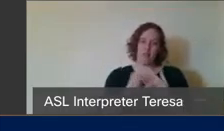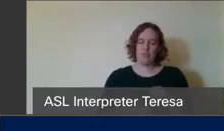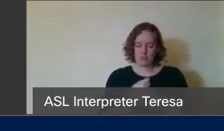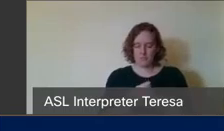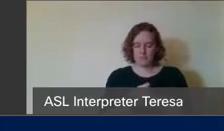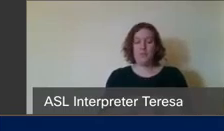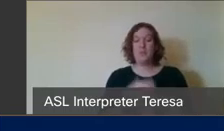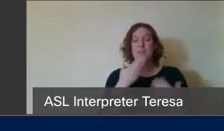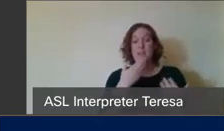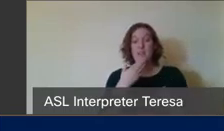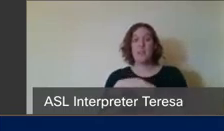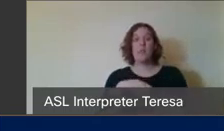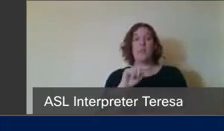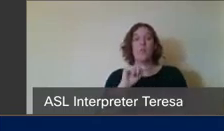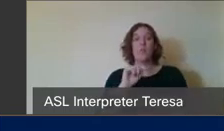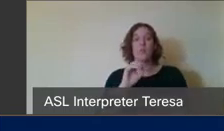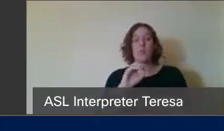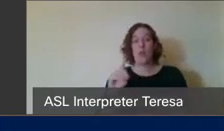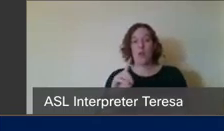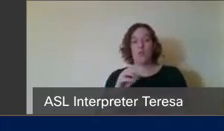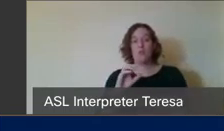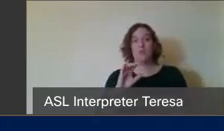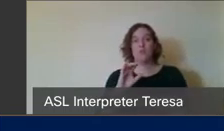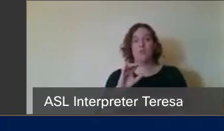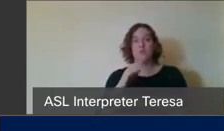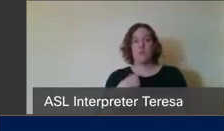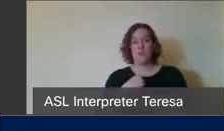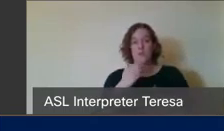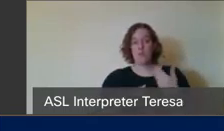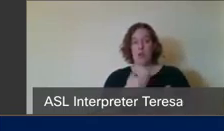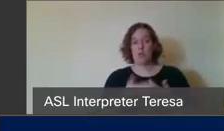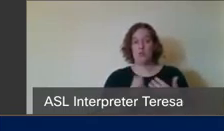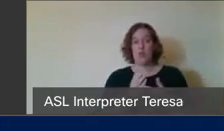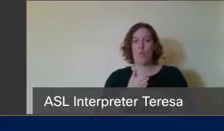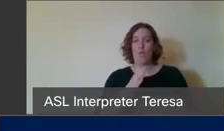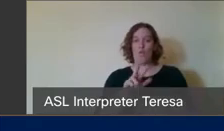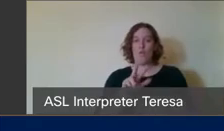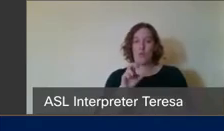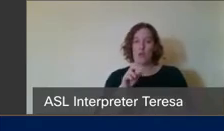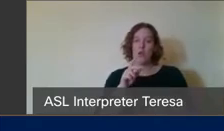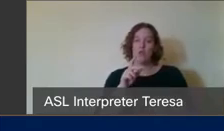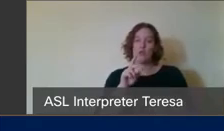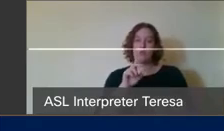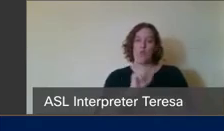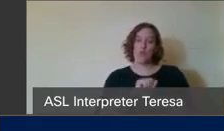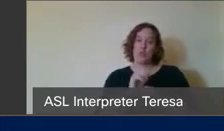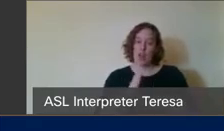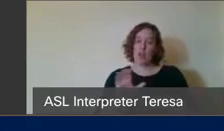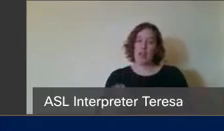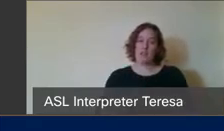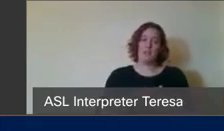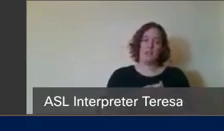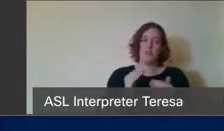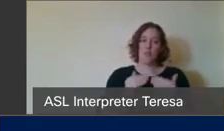Thanks to Taj Young, we have processed over 300 personnel actions, including promotions, step